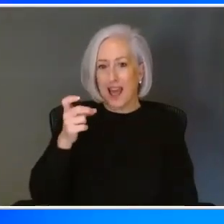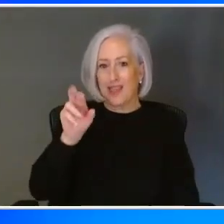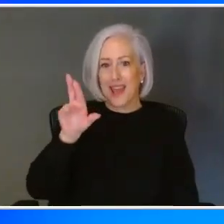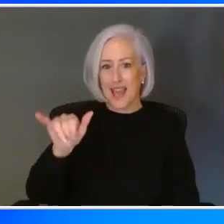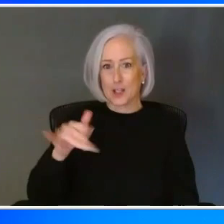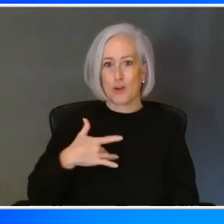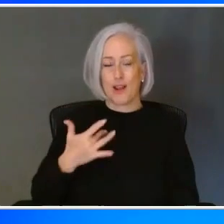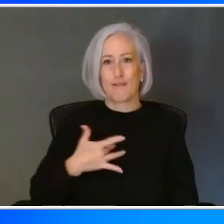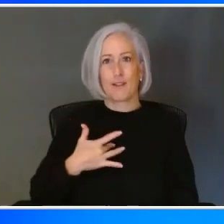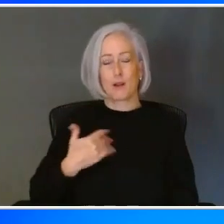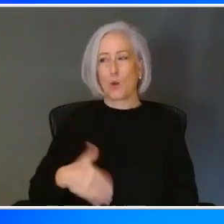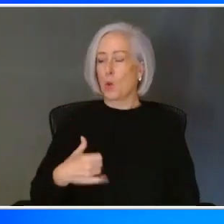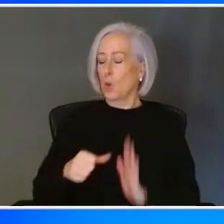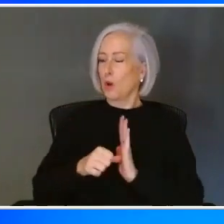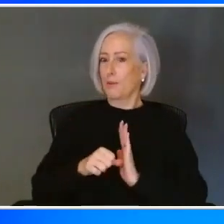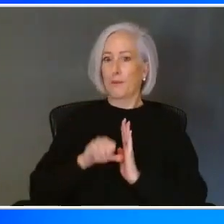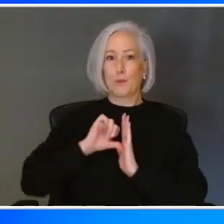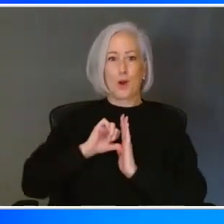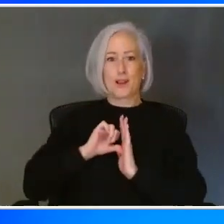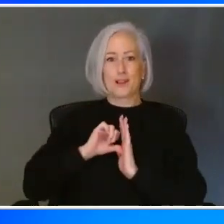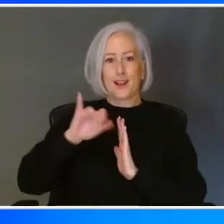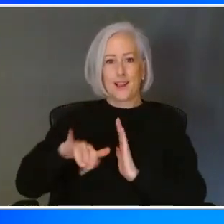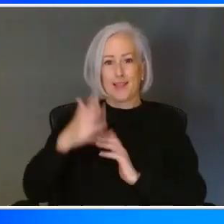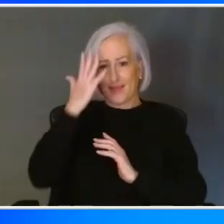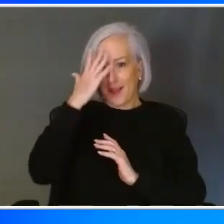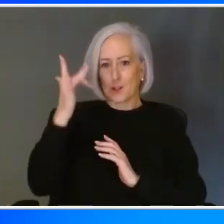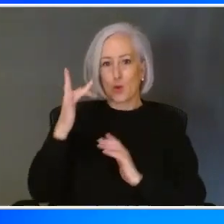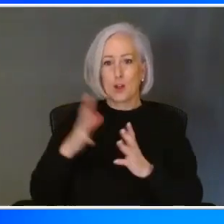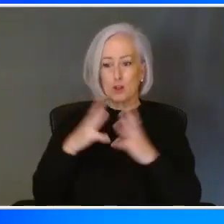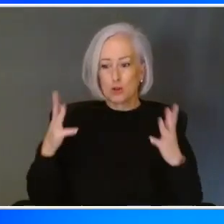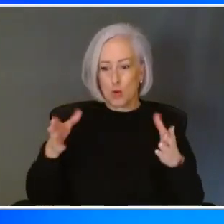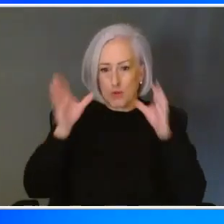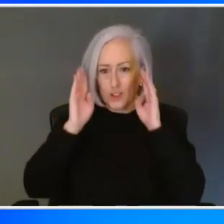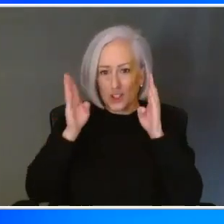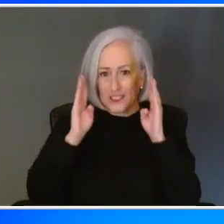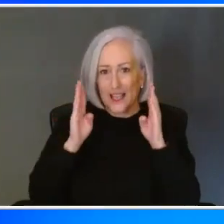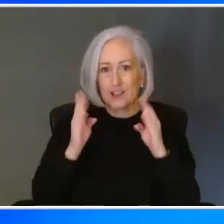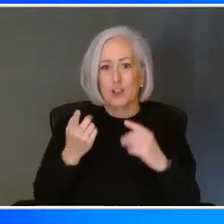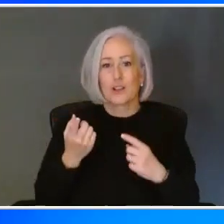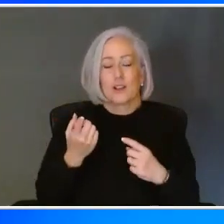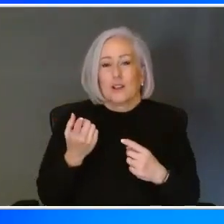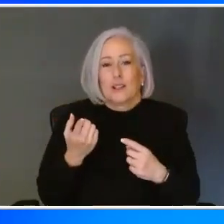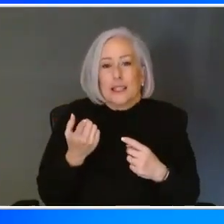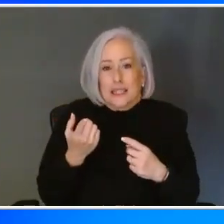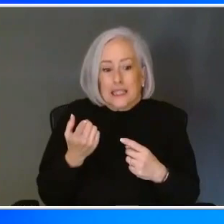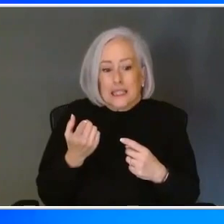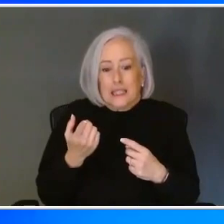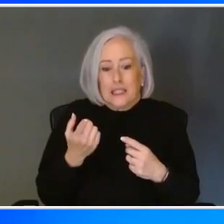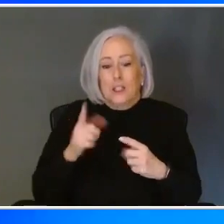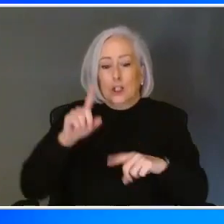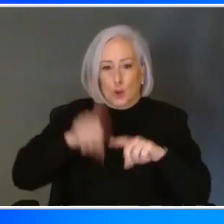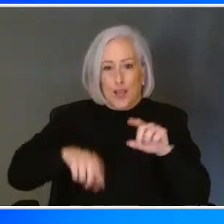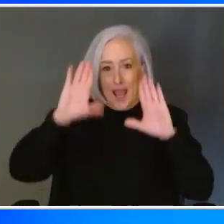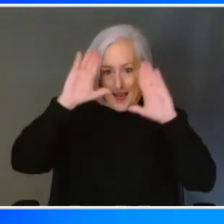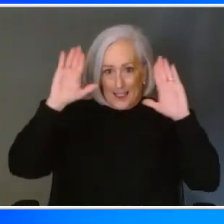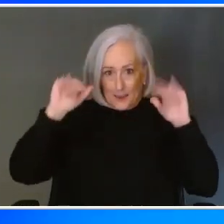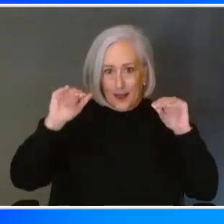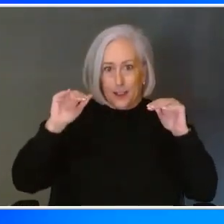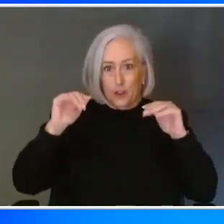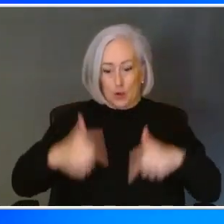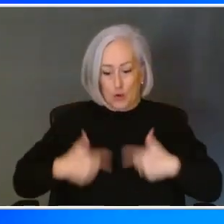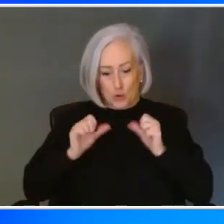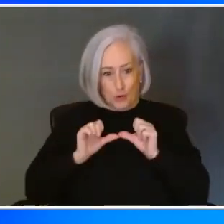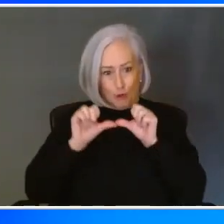That's why it gathers so much attention. You can't expect to survive an event like that. So that was